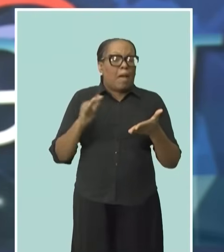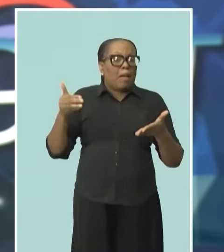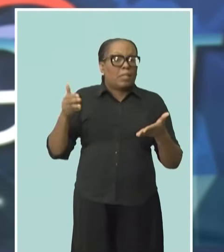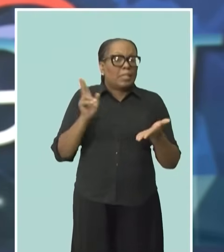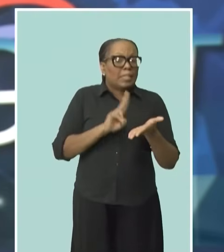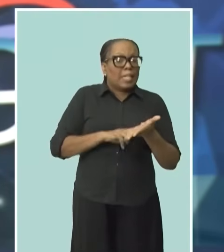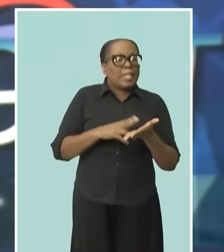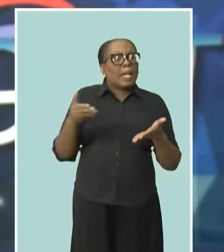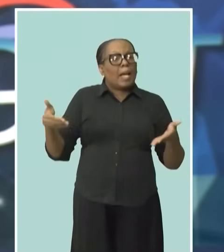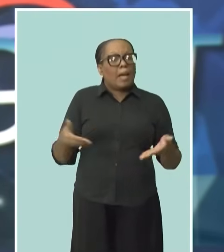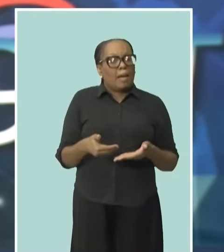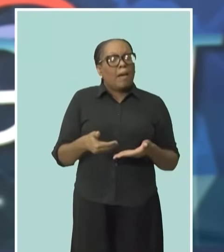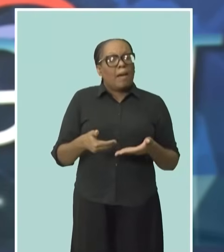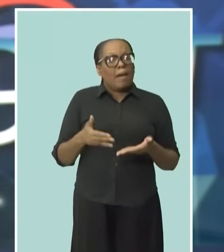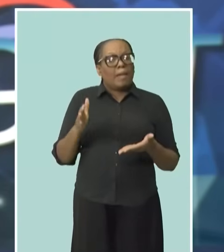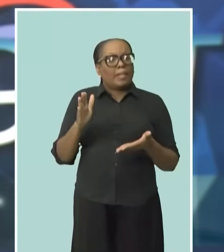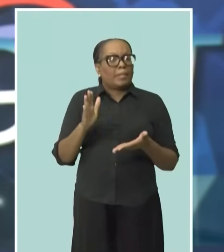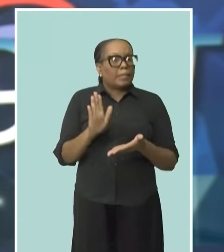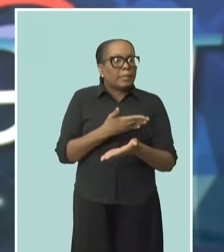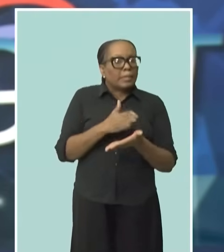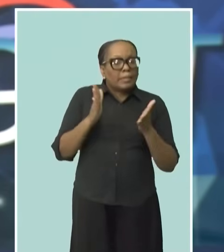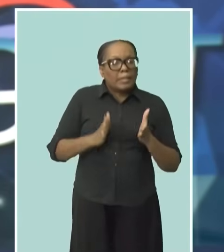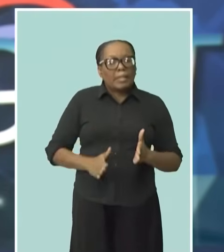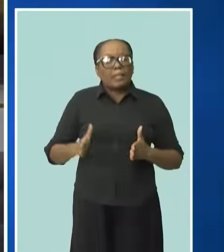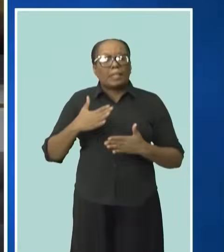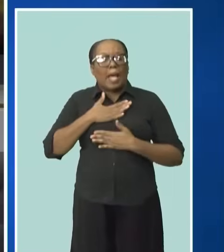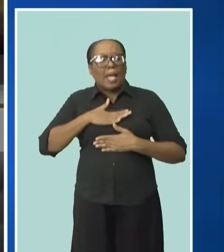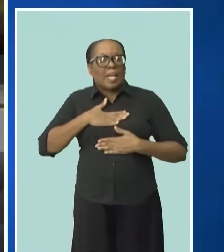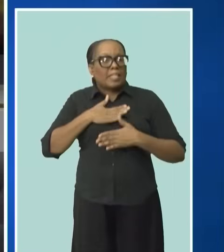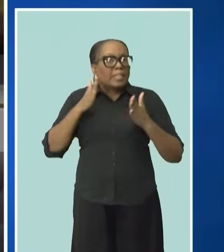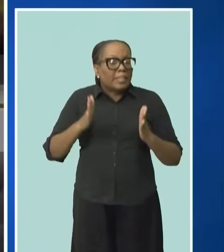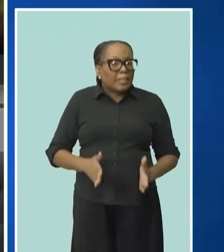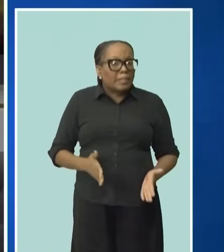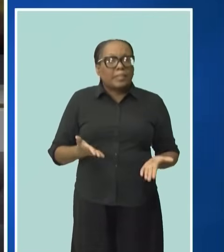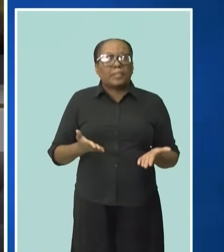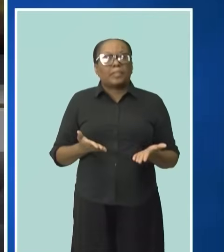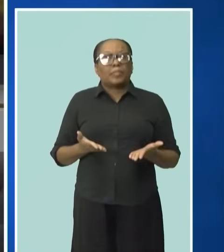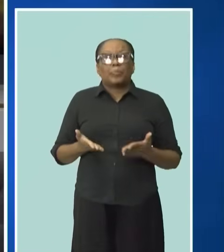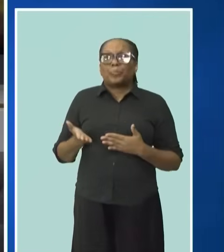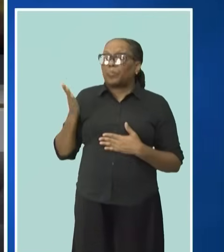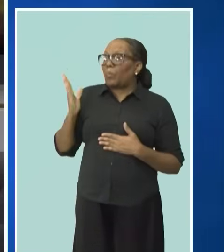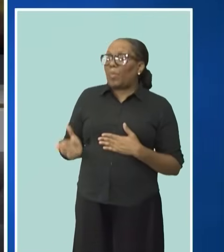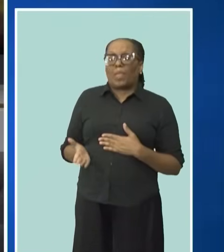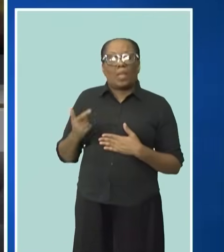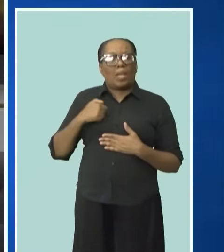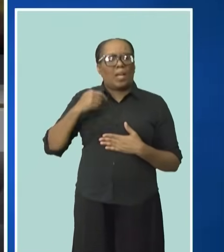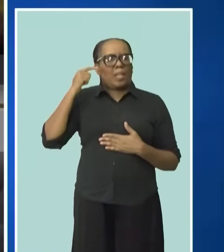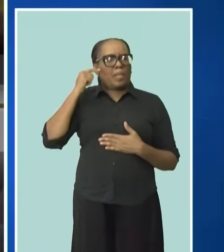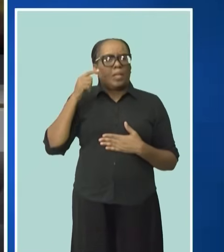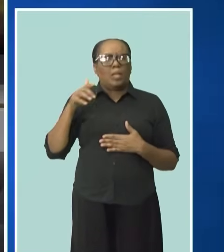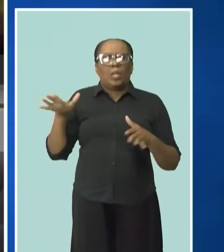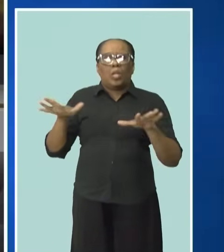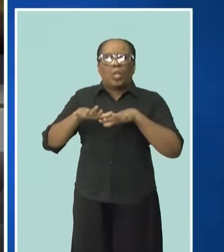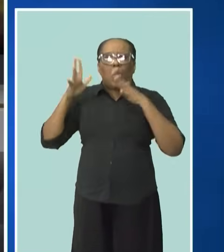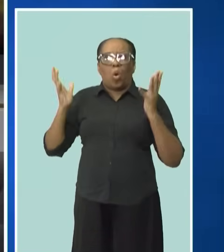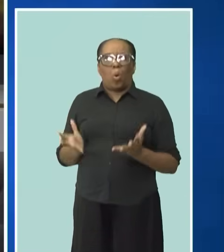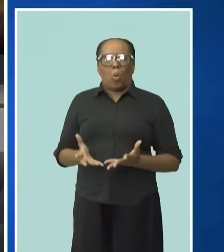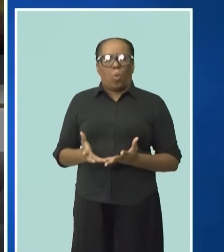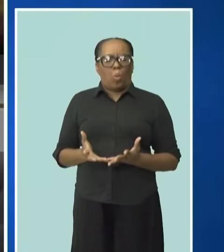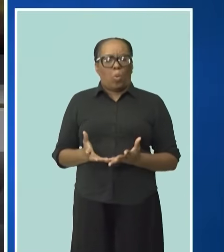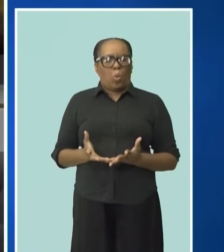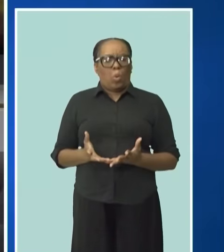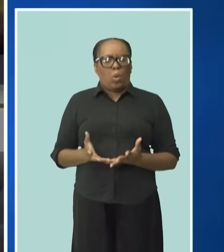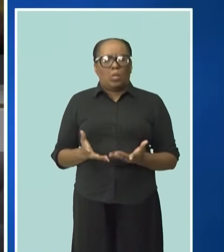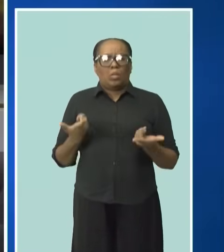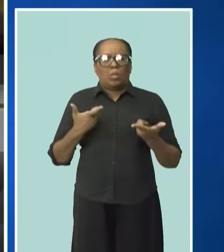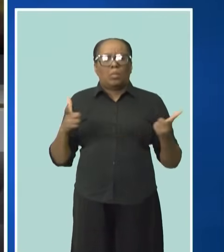speaking as a guest on Morning Barbados. I think the world is a very big place. Ghana has 15+ million